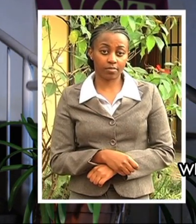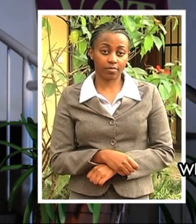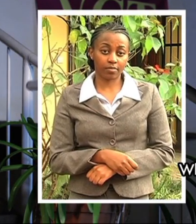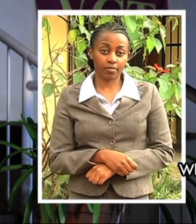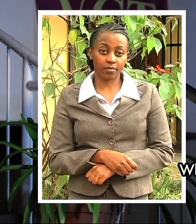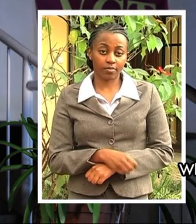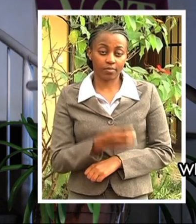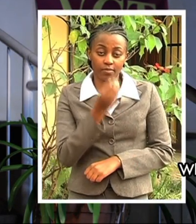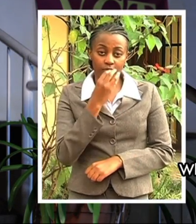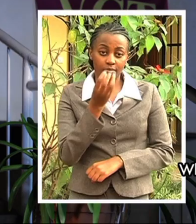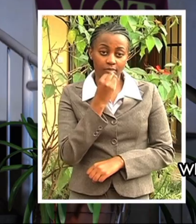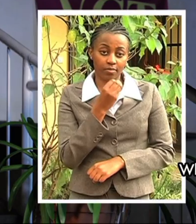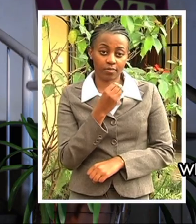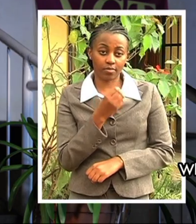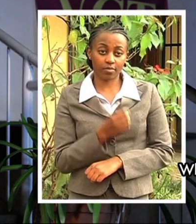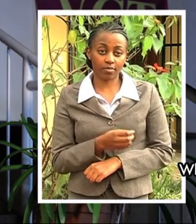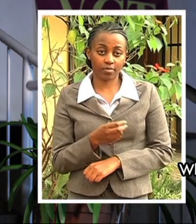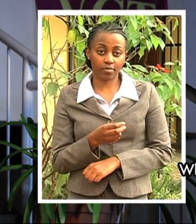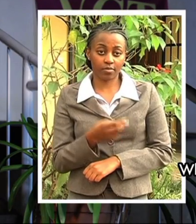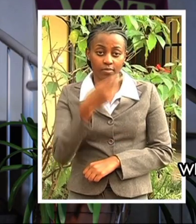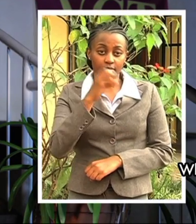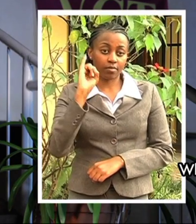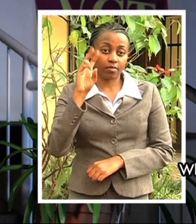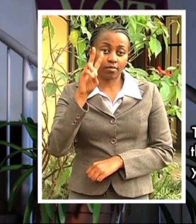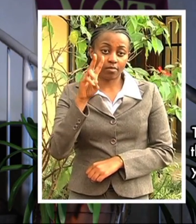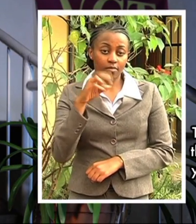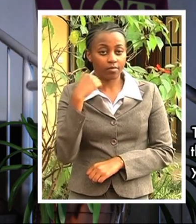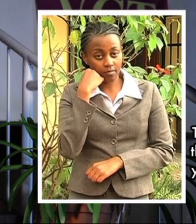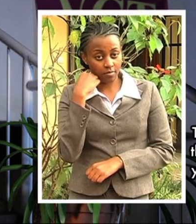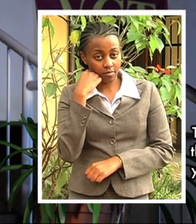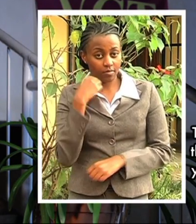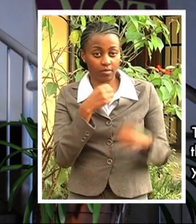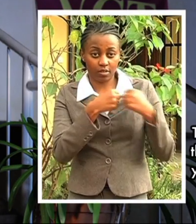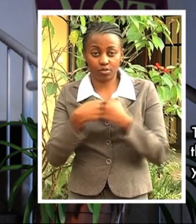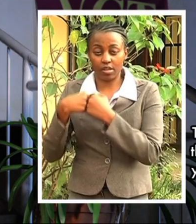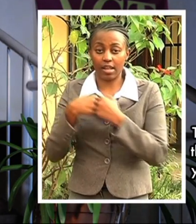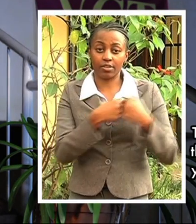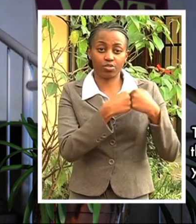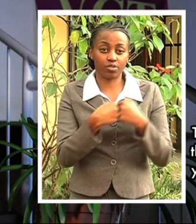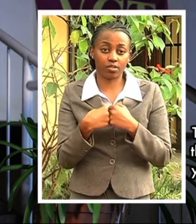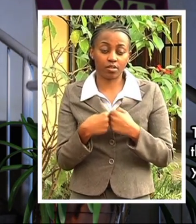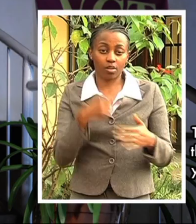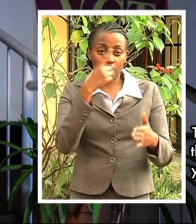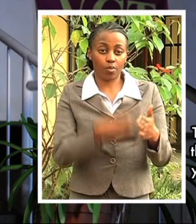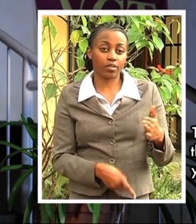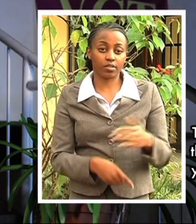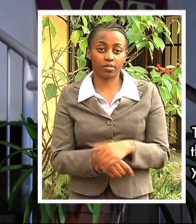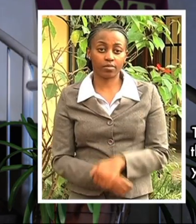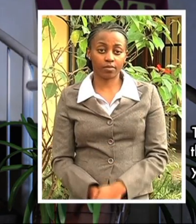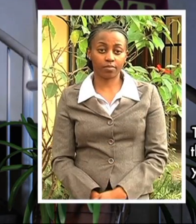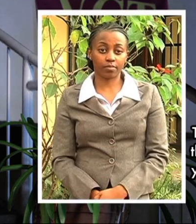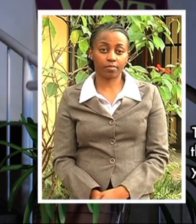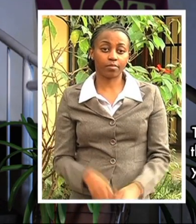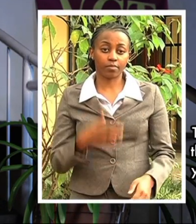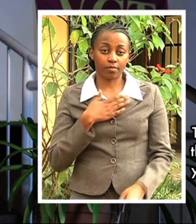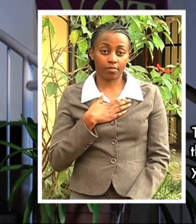nutritional challenges facing HIV-positive patients? The main challenge that has been there in my experience